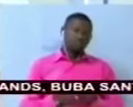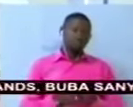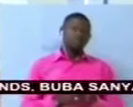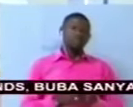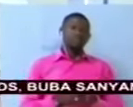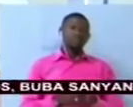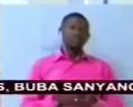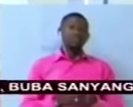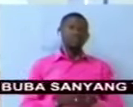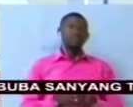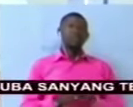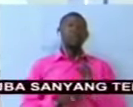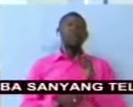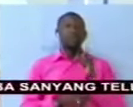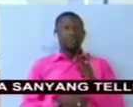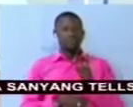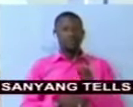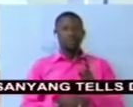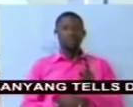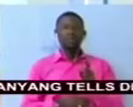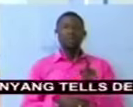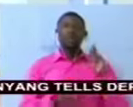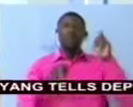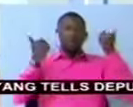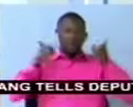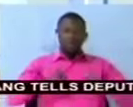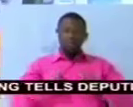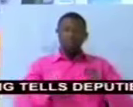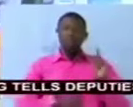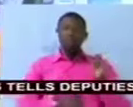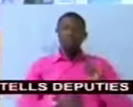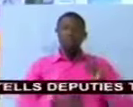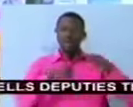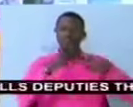afterwards? Lu xew nak ganaw bi.